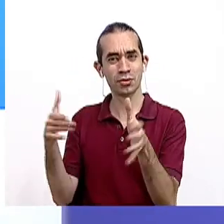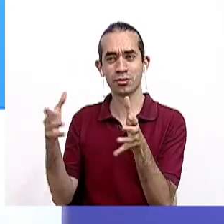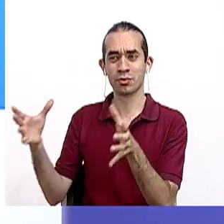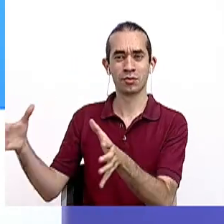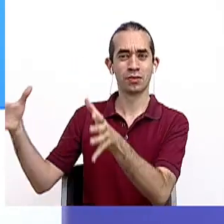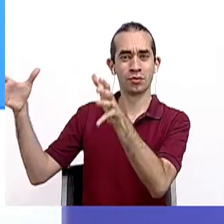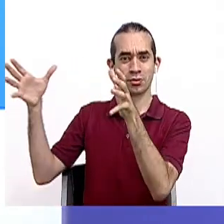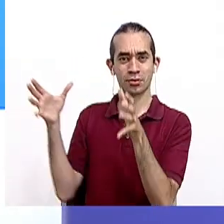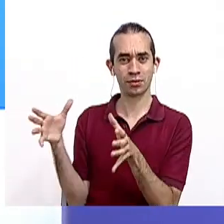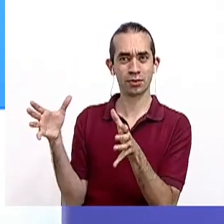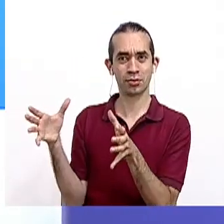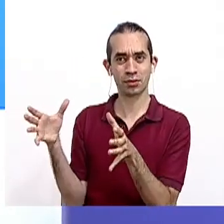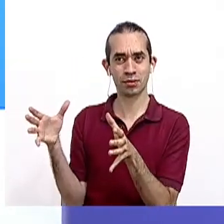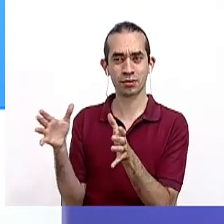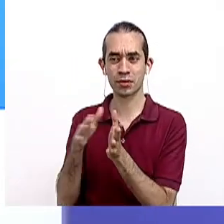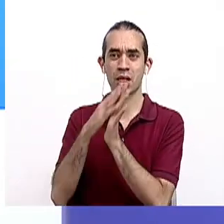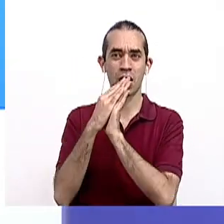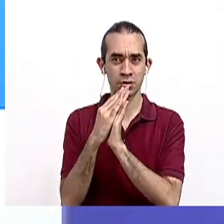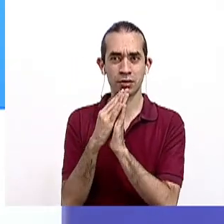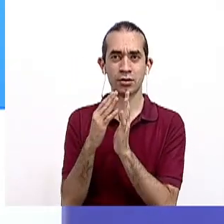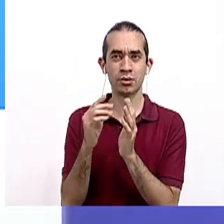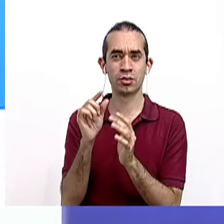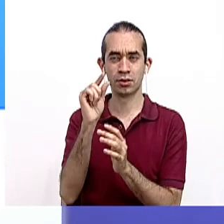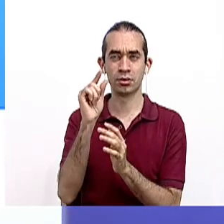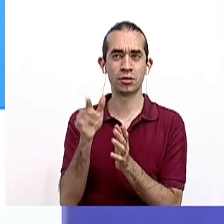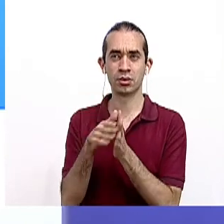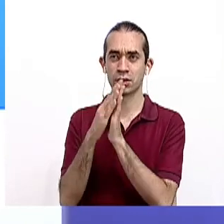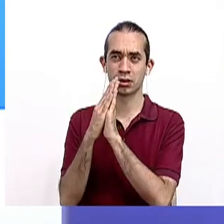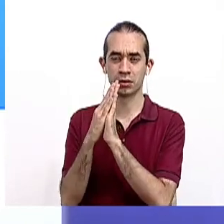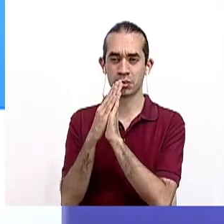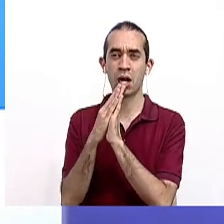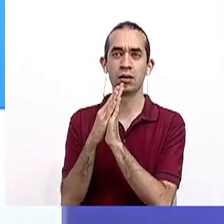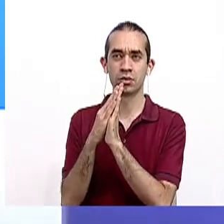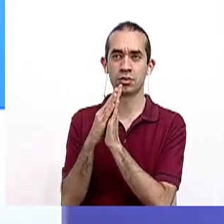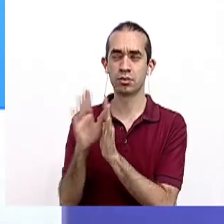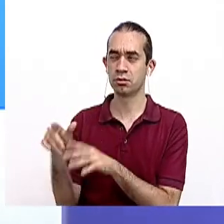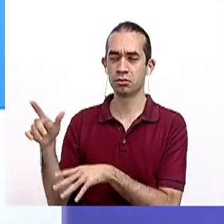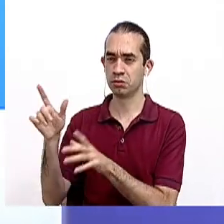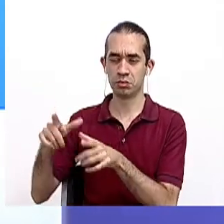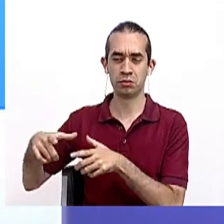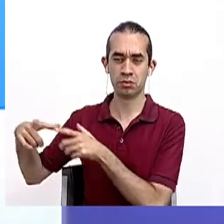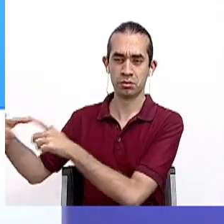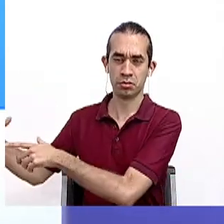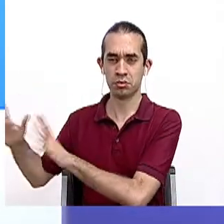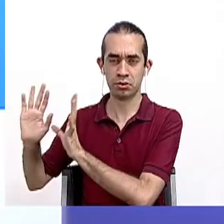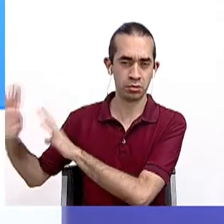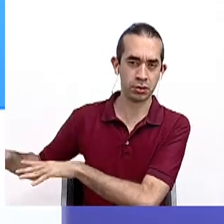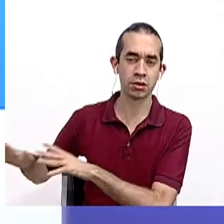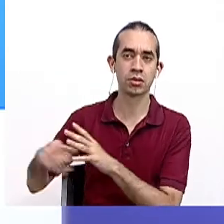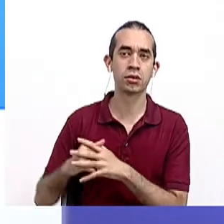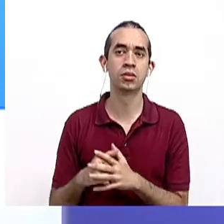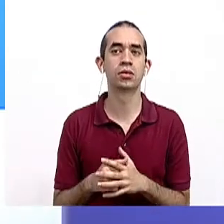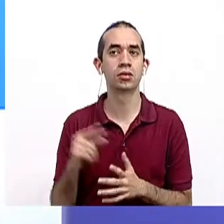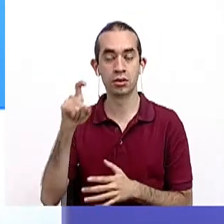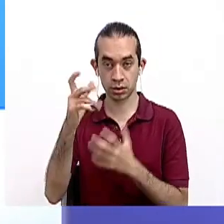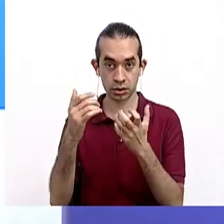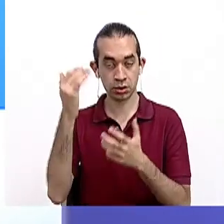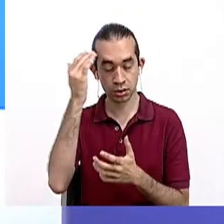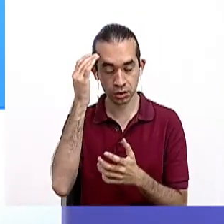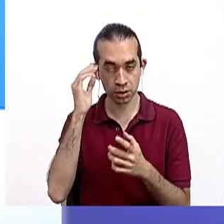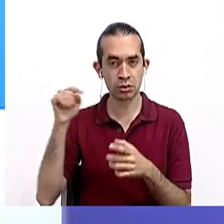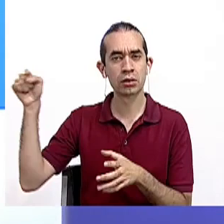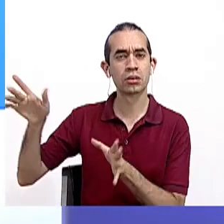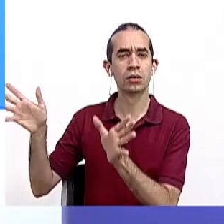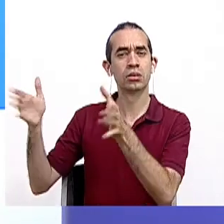of the lesson and the sandwich and everything. Let me put this sandwich a little bit over here. And would you like to know what is